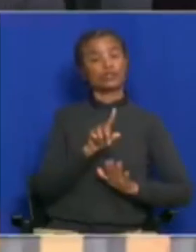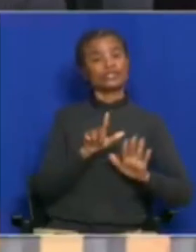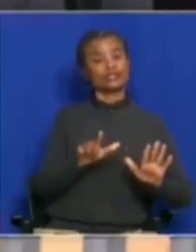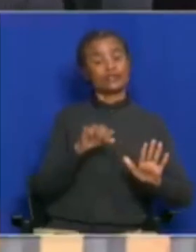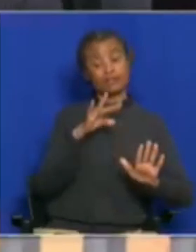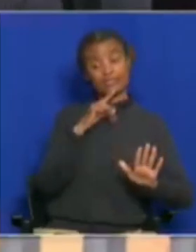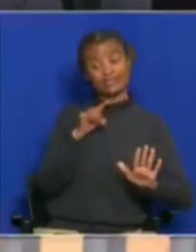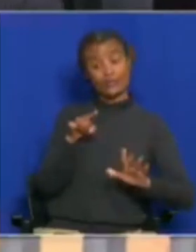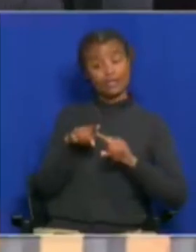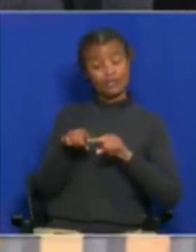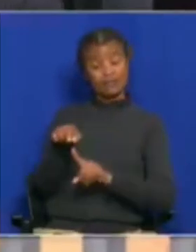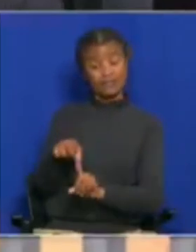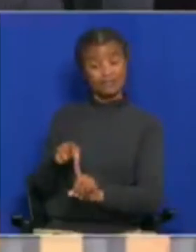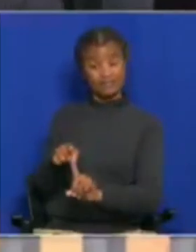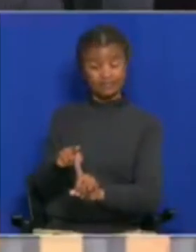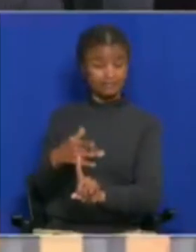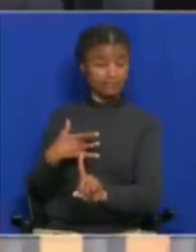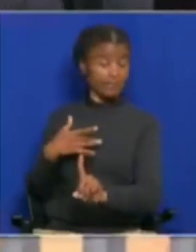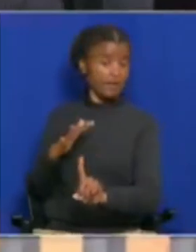that?